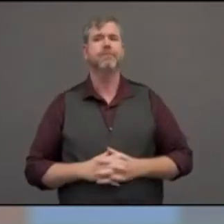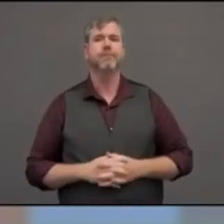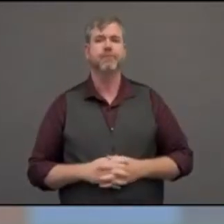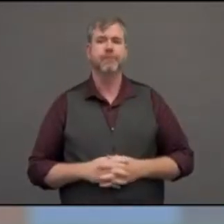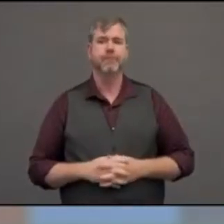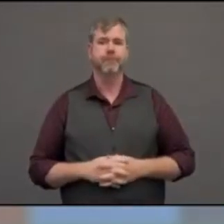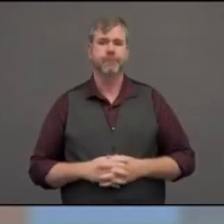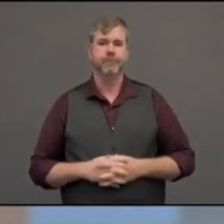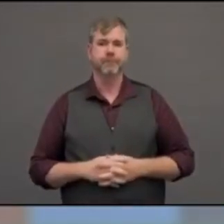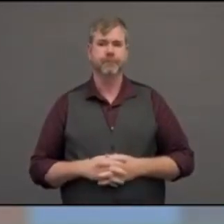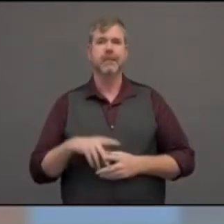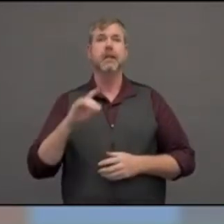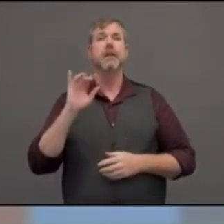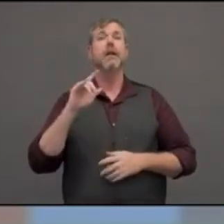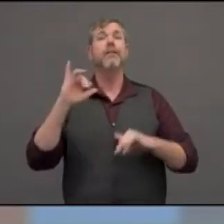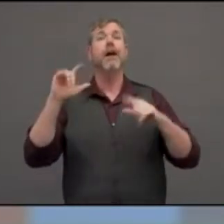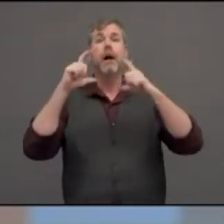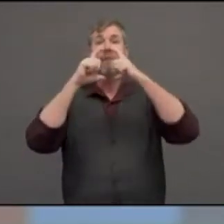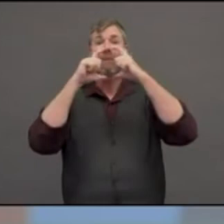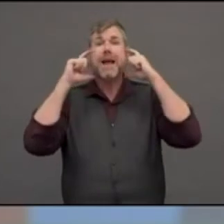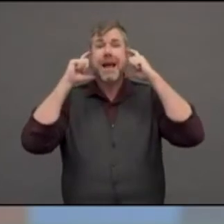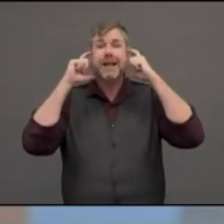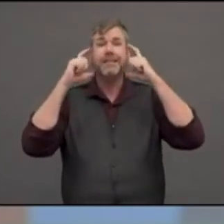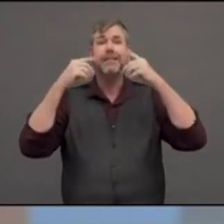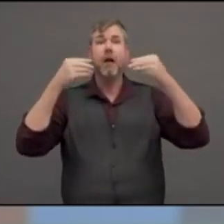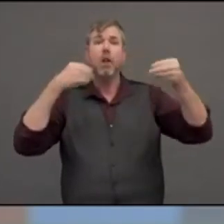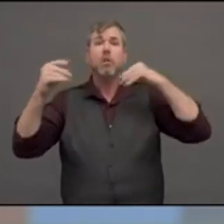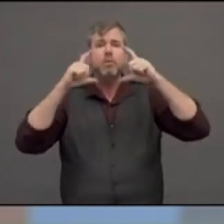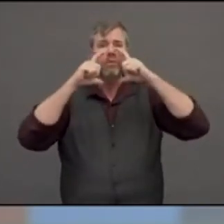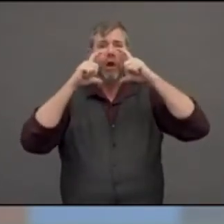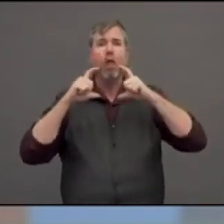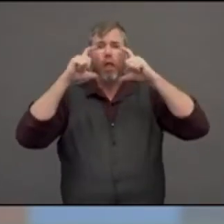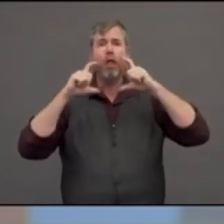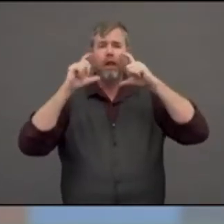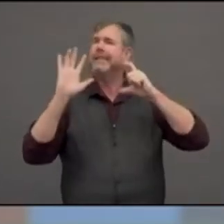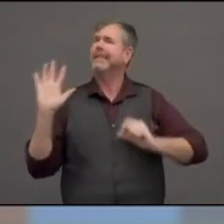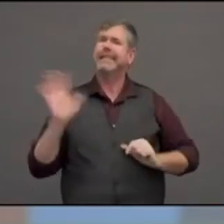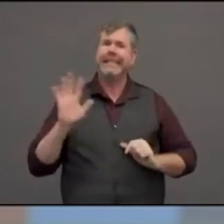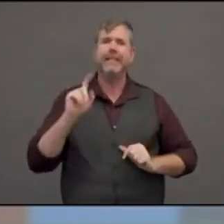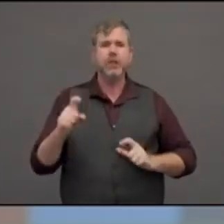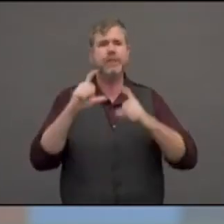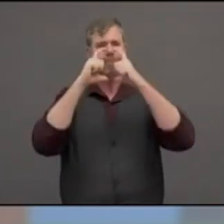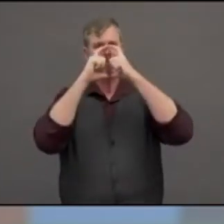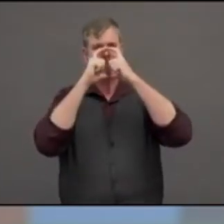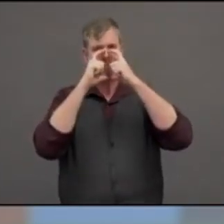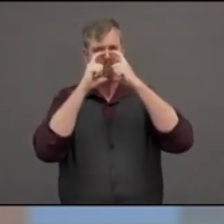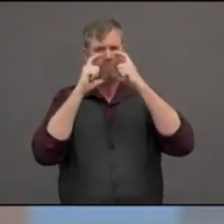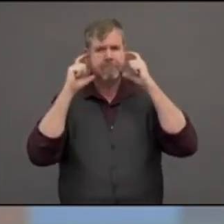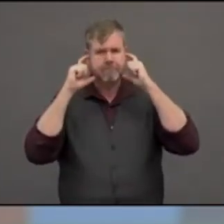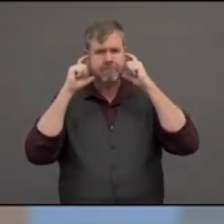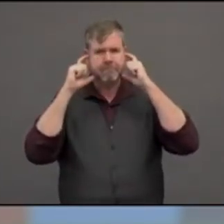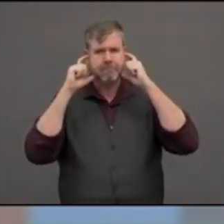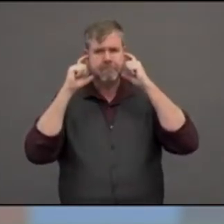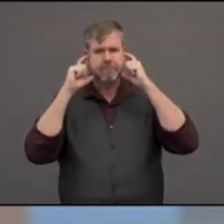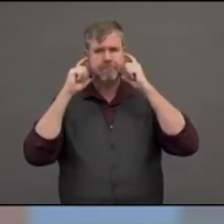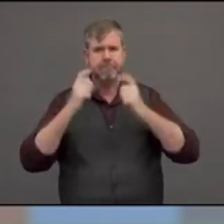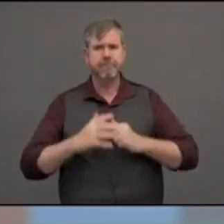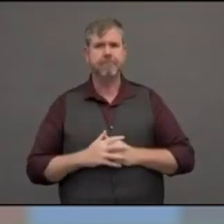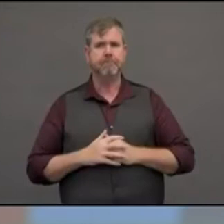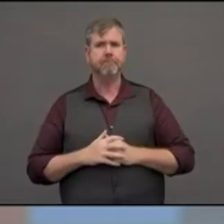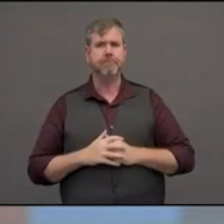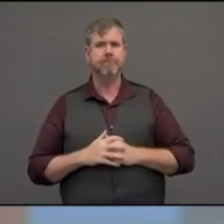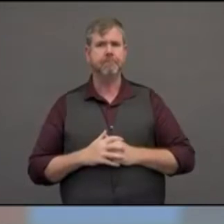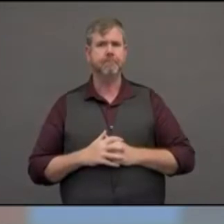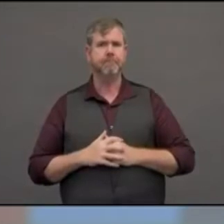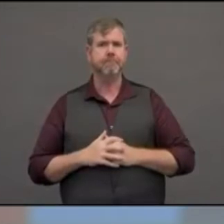snugly. You shouldn't have any trouble breathing. If you do, you know, take it off, step away from people, take a few deep breaths.